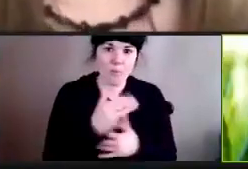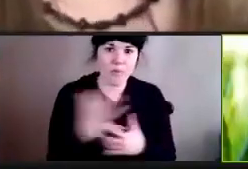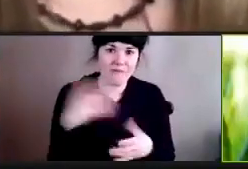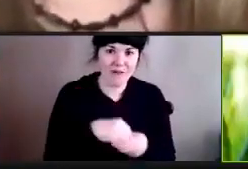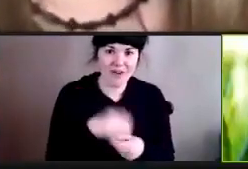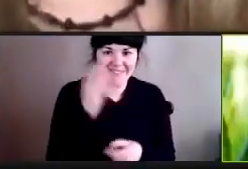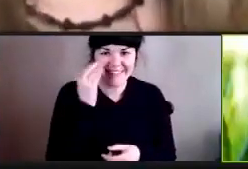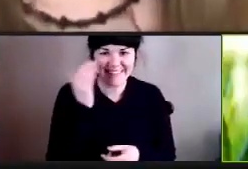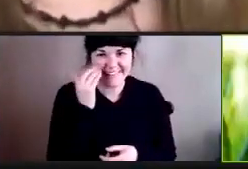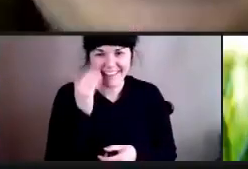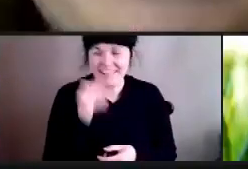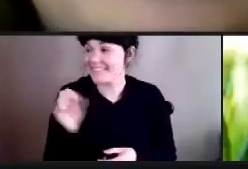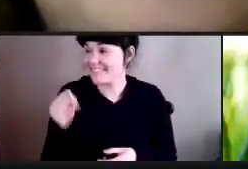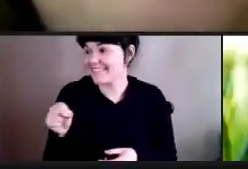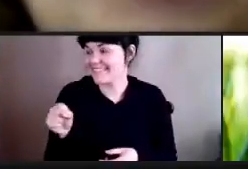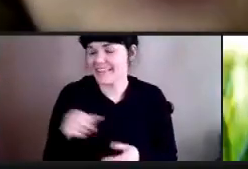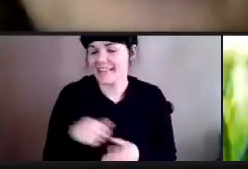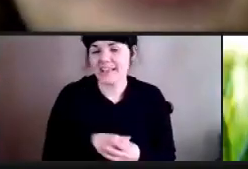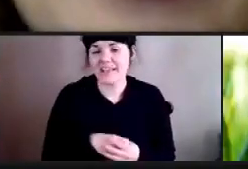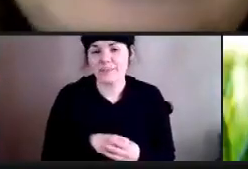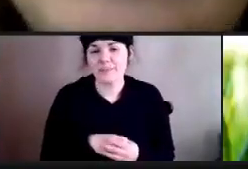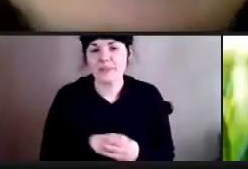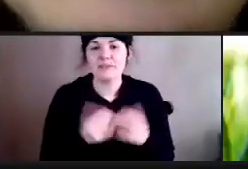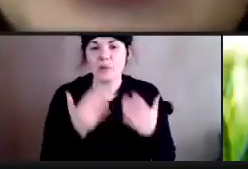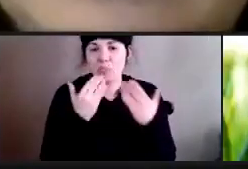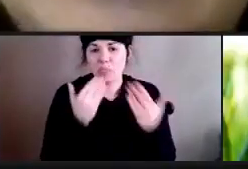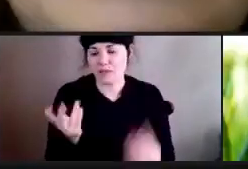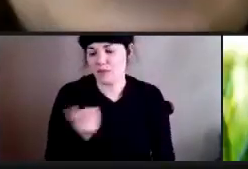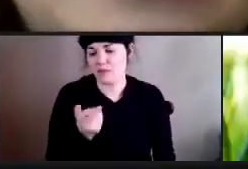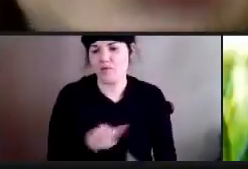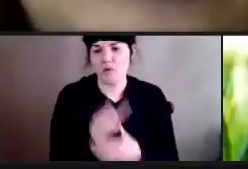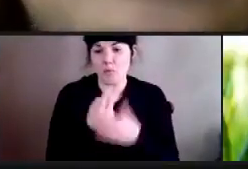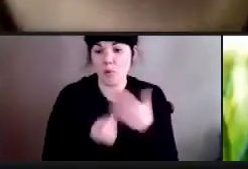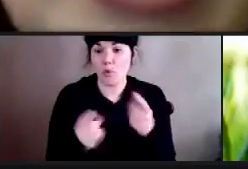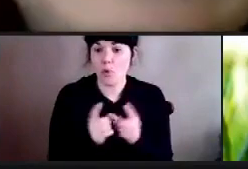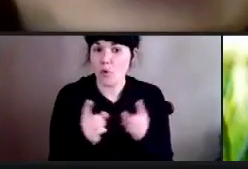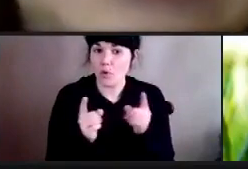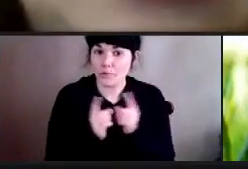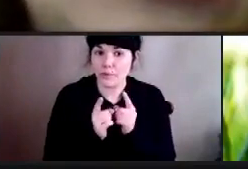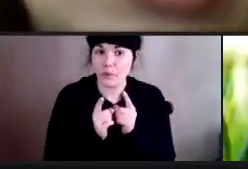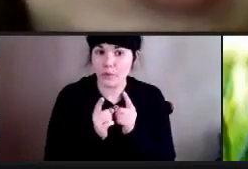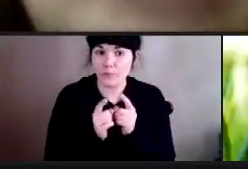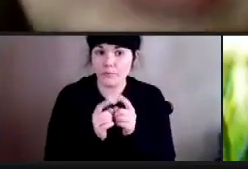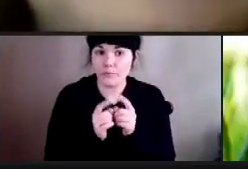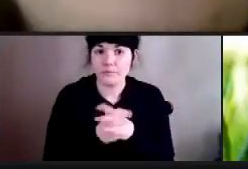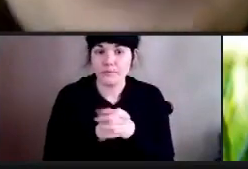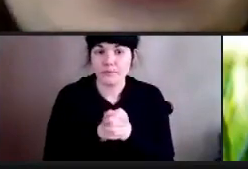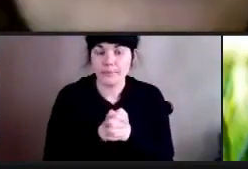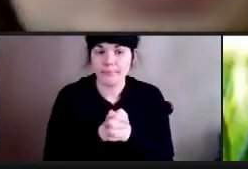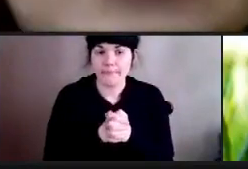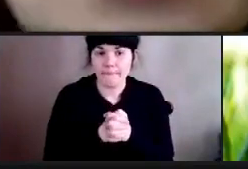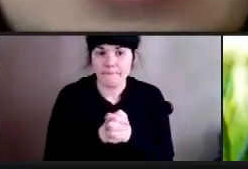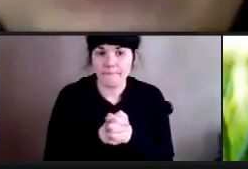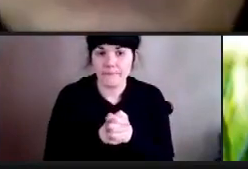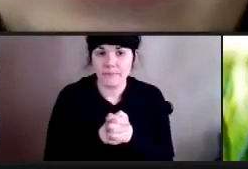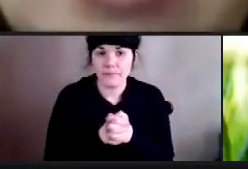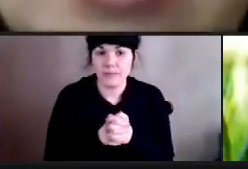for sure. So I want to thank you both. I'd also like, we wanted to get to kindergarten roundup.